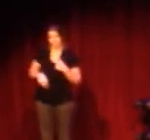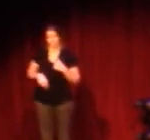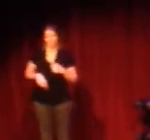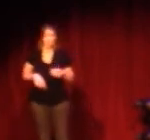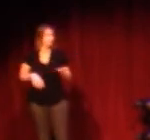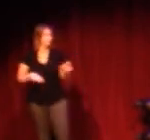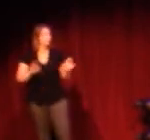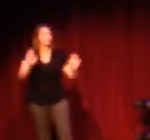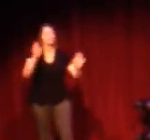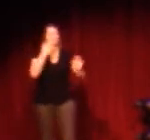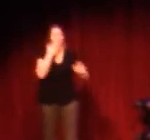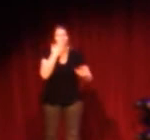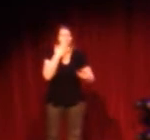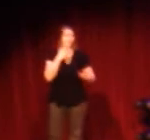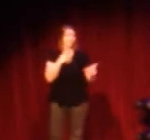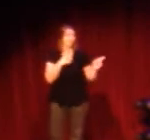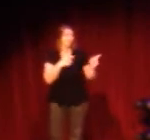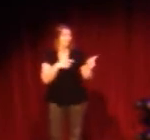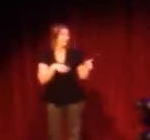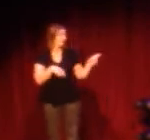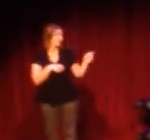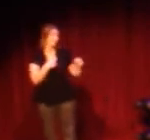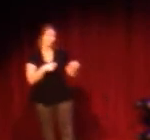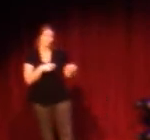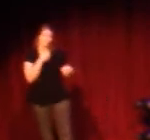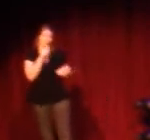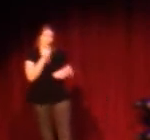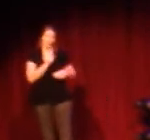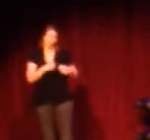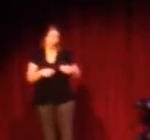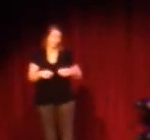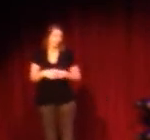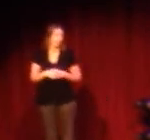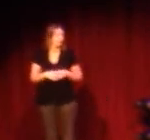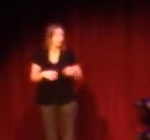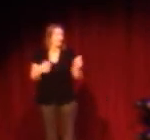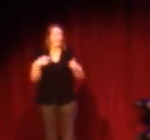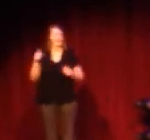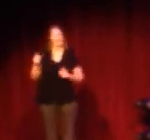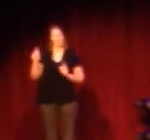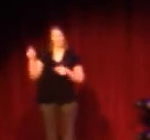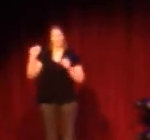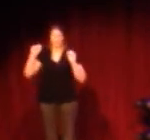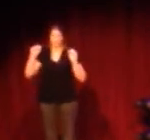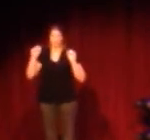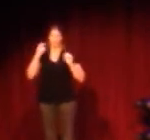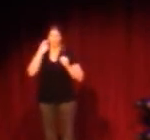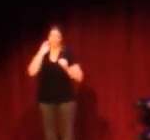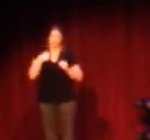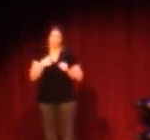Thank you for your moment. Those drums that aren't drums. I just need to go to the gym.